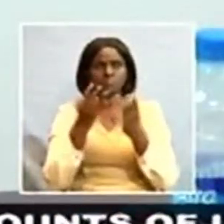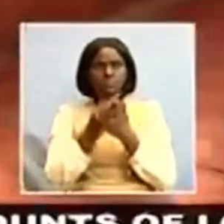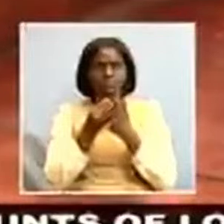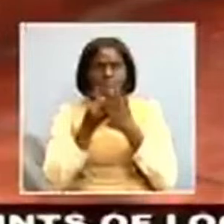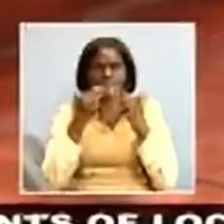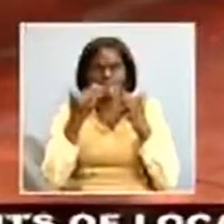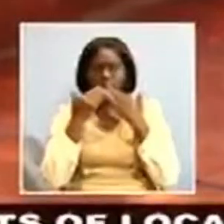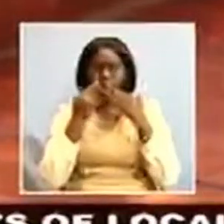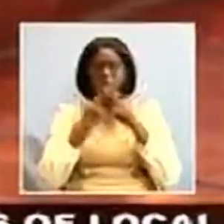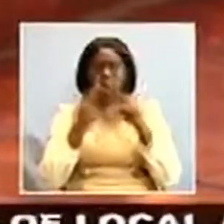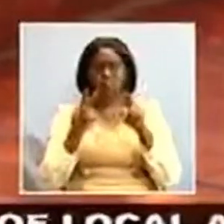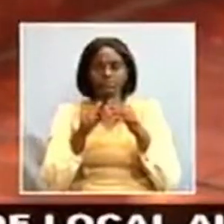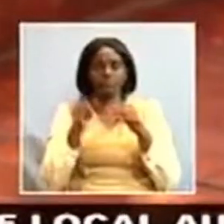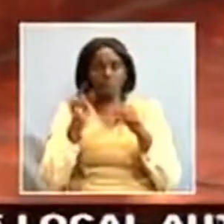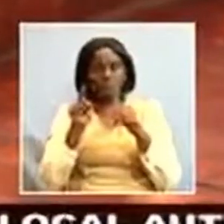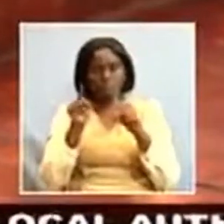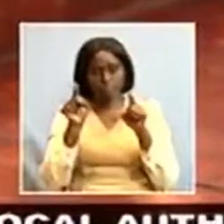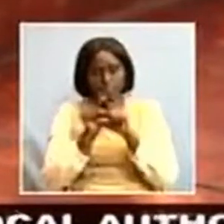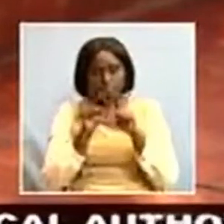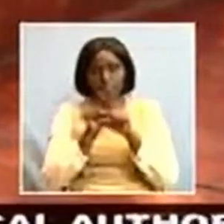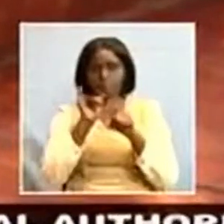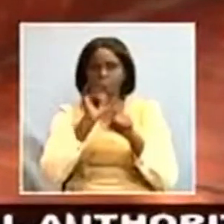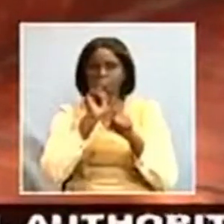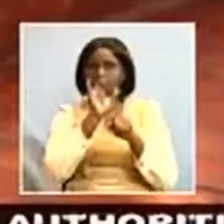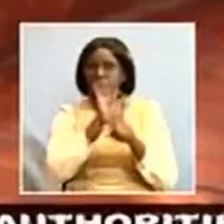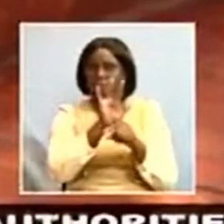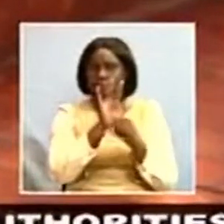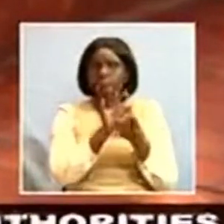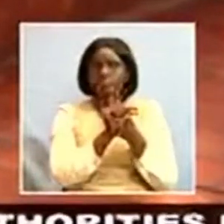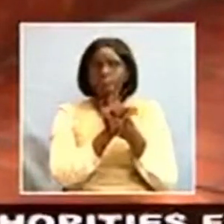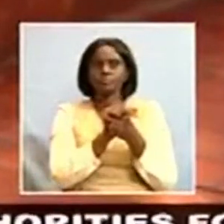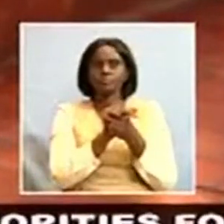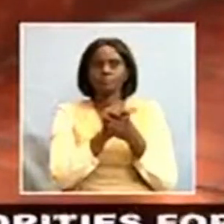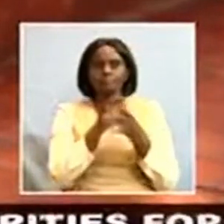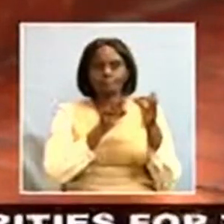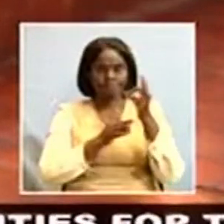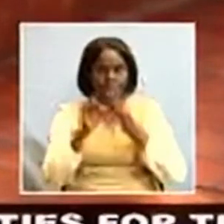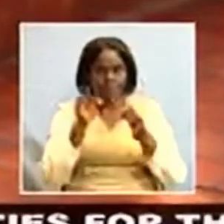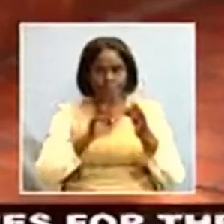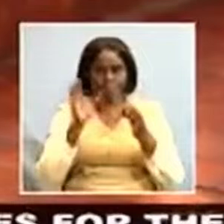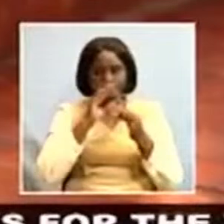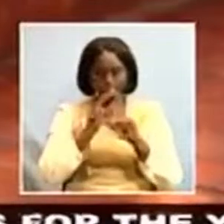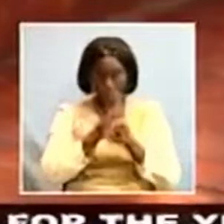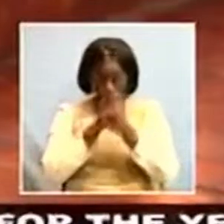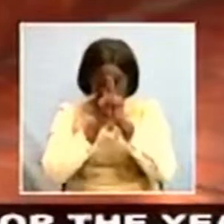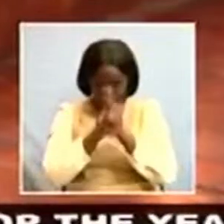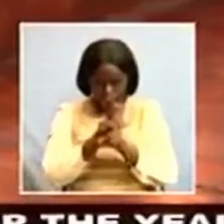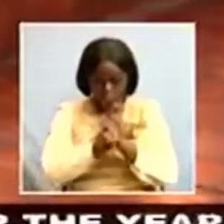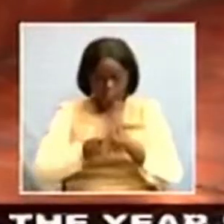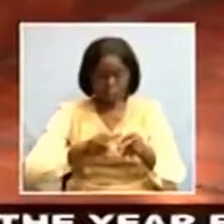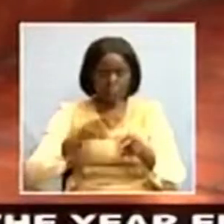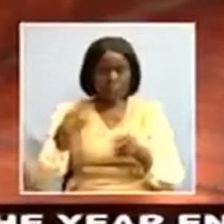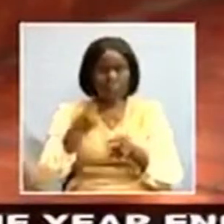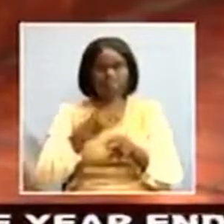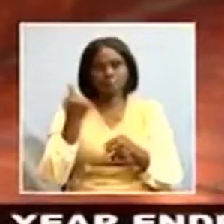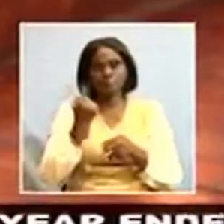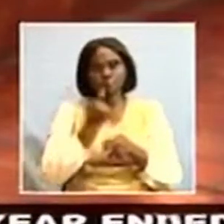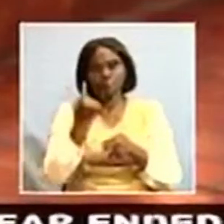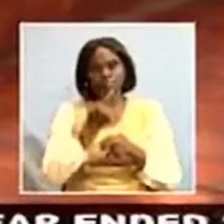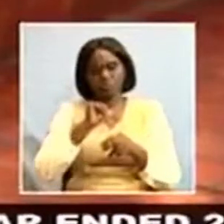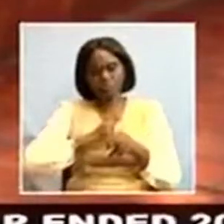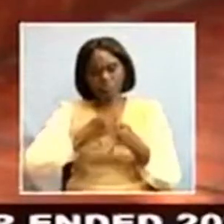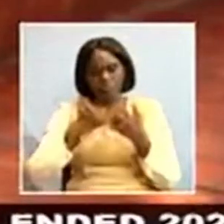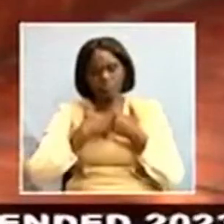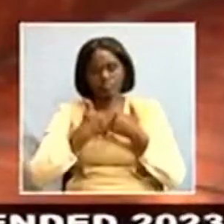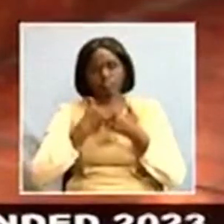Thank you, Chair. That's actually a fact, as alluded to by the Honorable Member, except that we